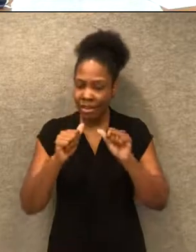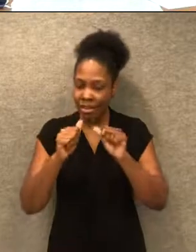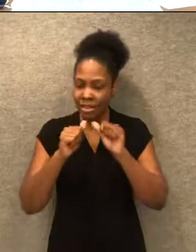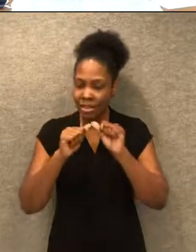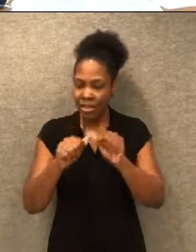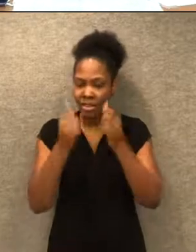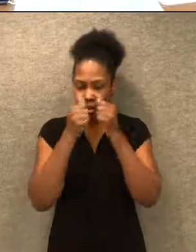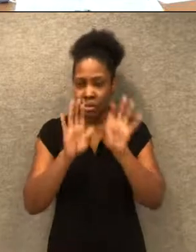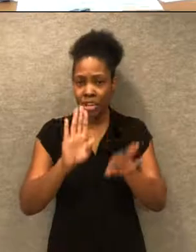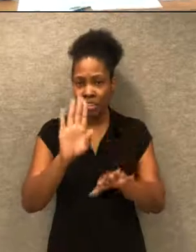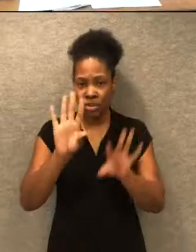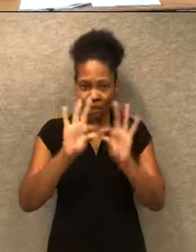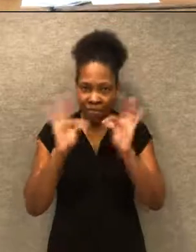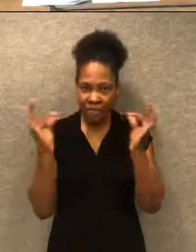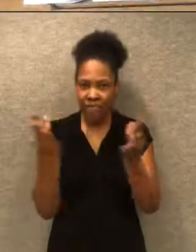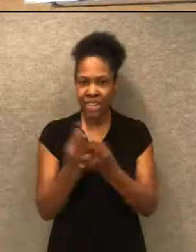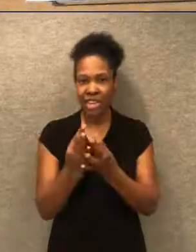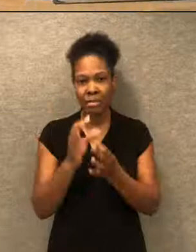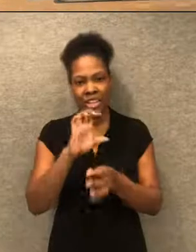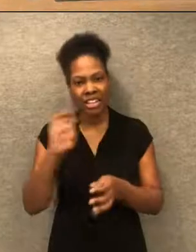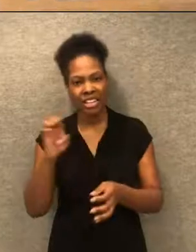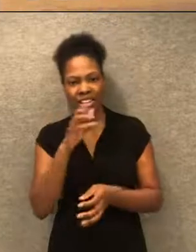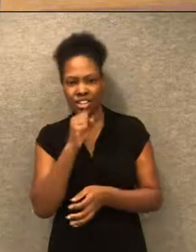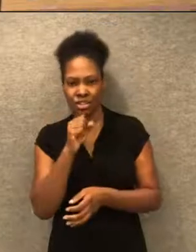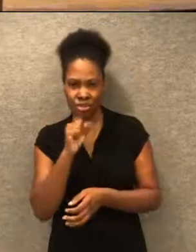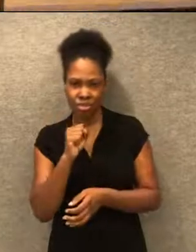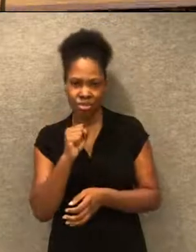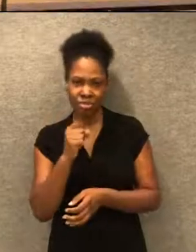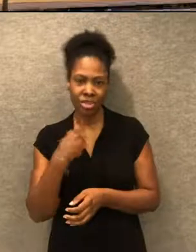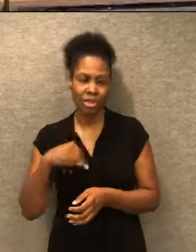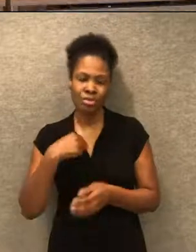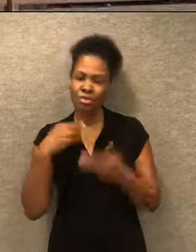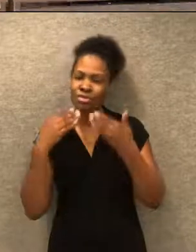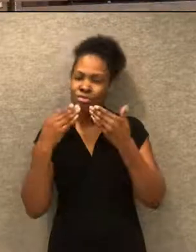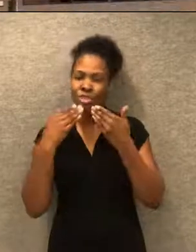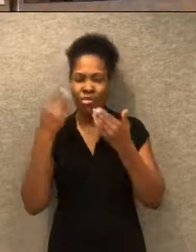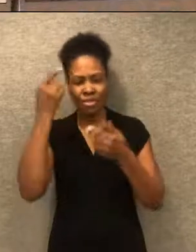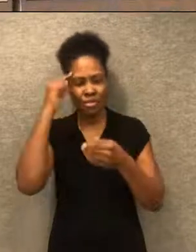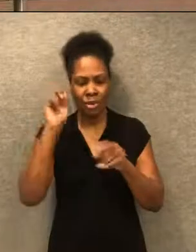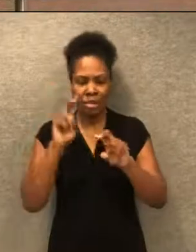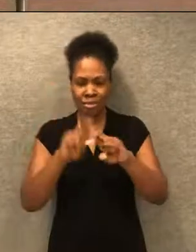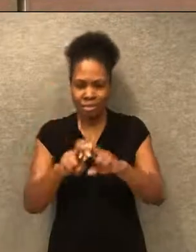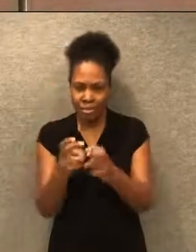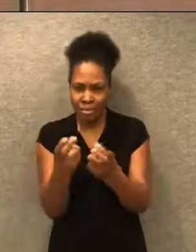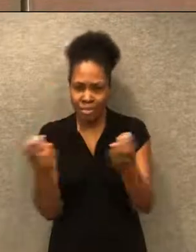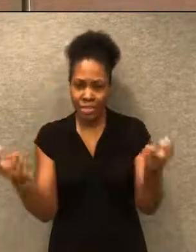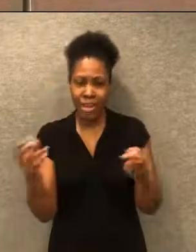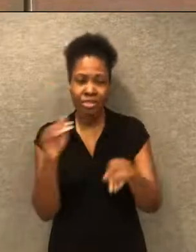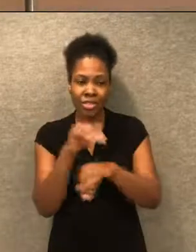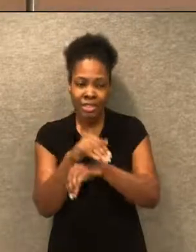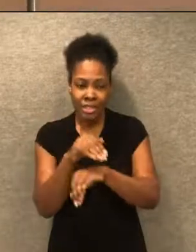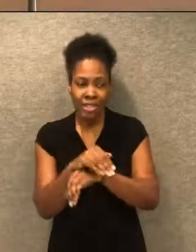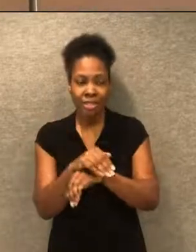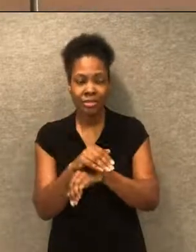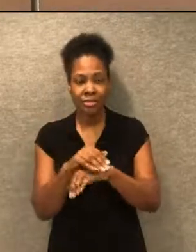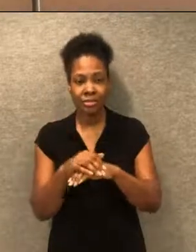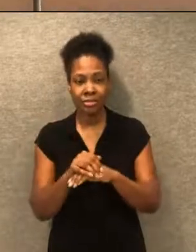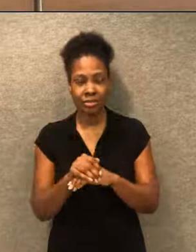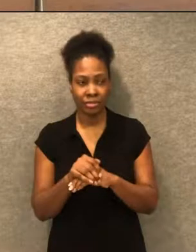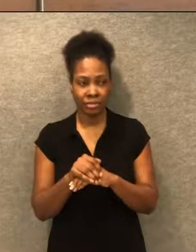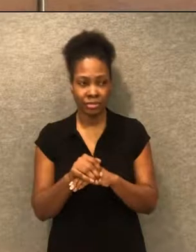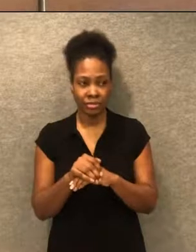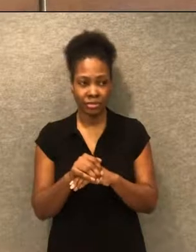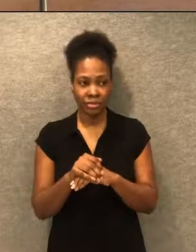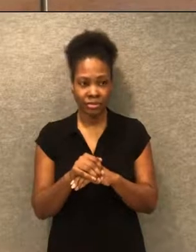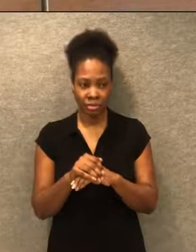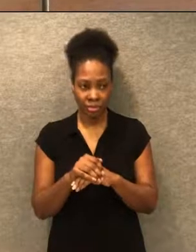families. May God continue to bless East Orange. And we're so grateful for our panel tonight. Dr. Mehta, thank you. Vic,